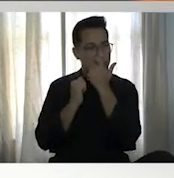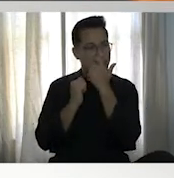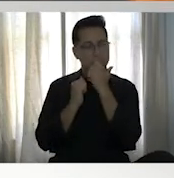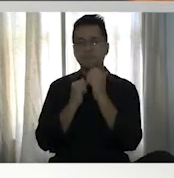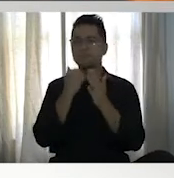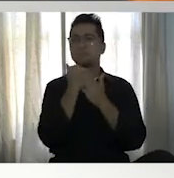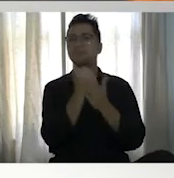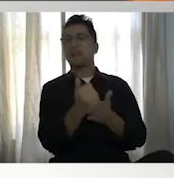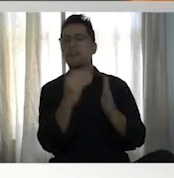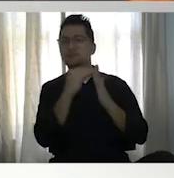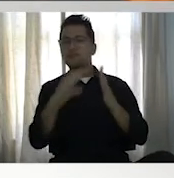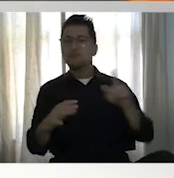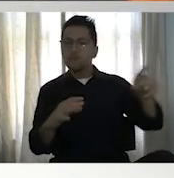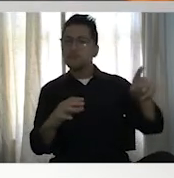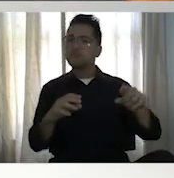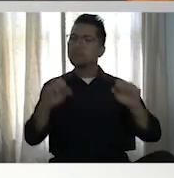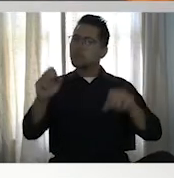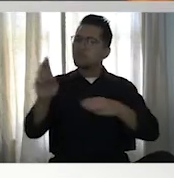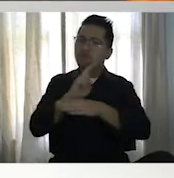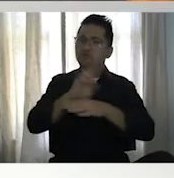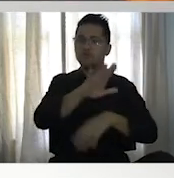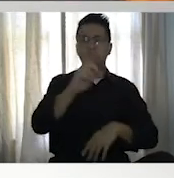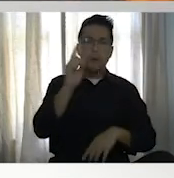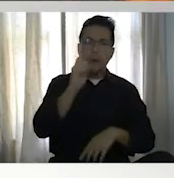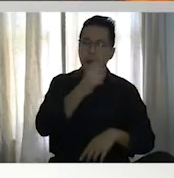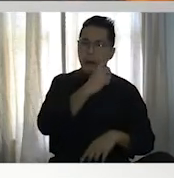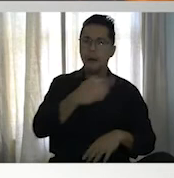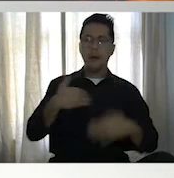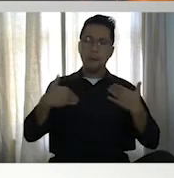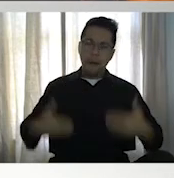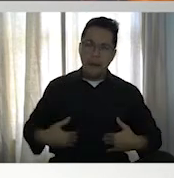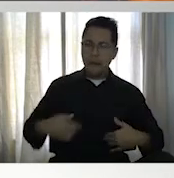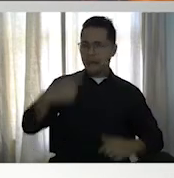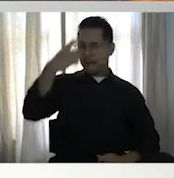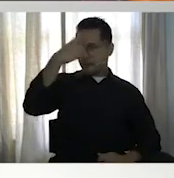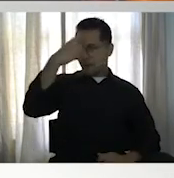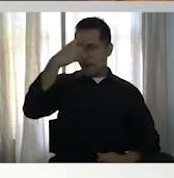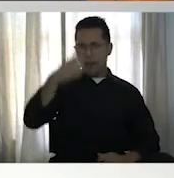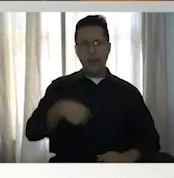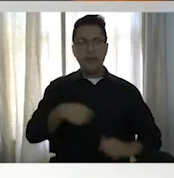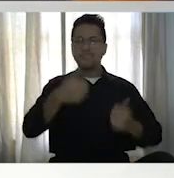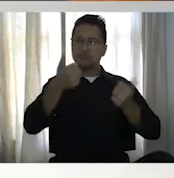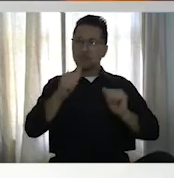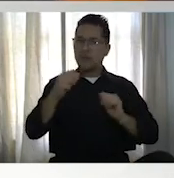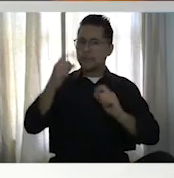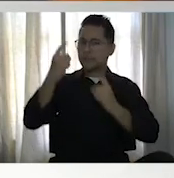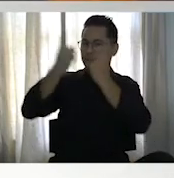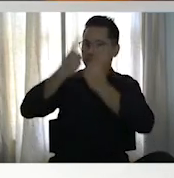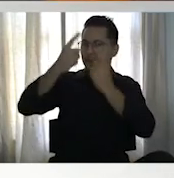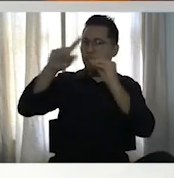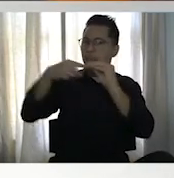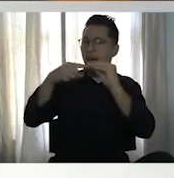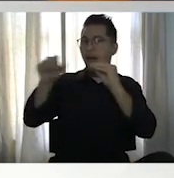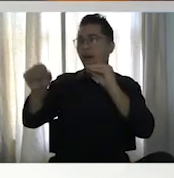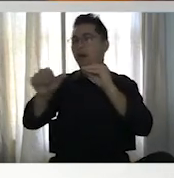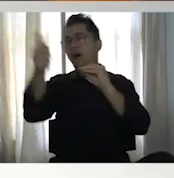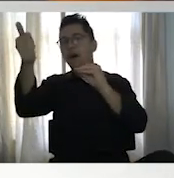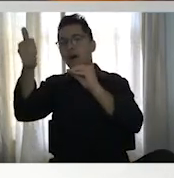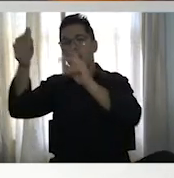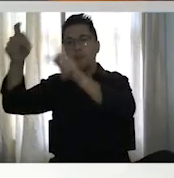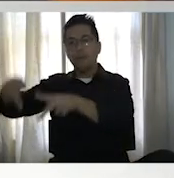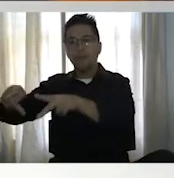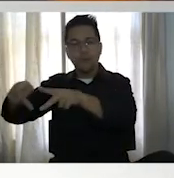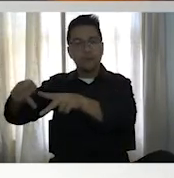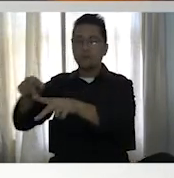students to use their eyes, body, brain, and stay connected and to think about the other person. So we call